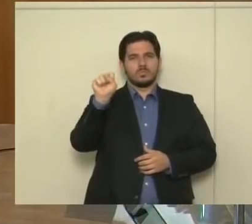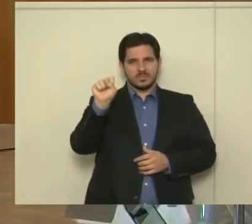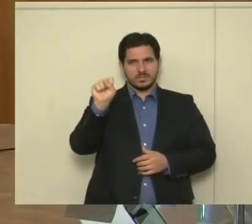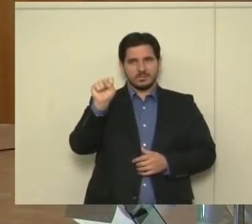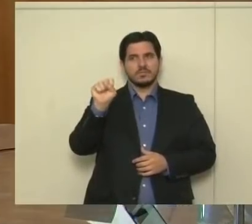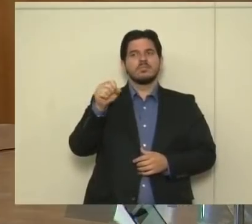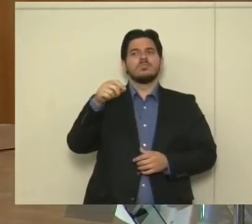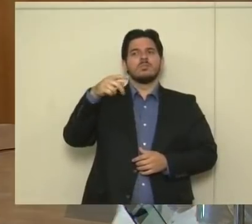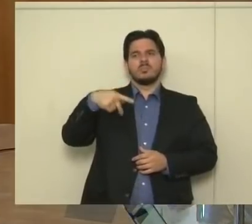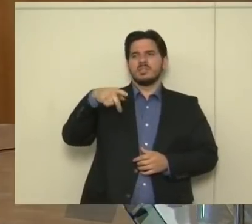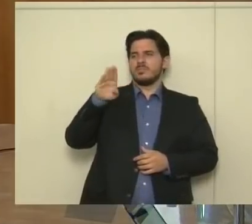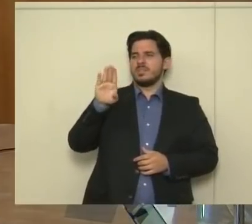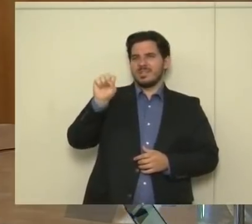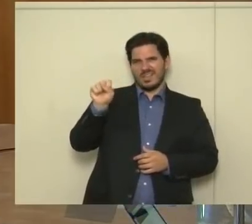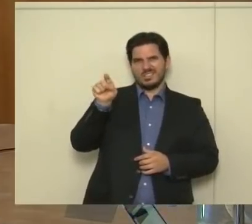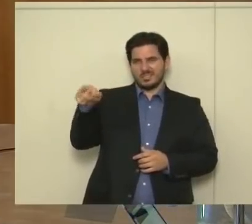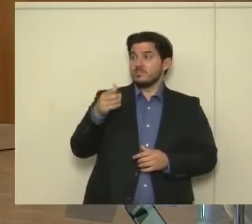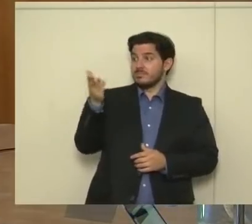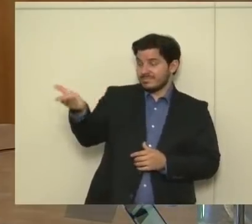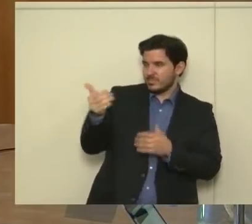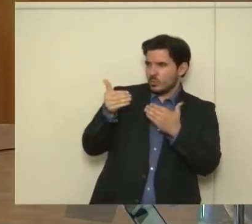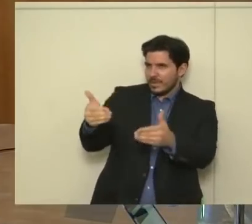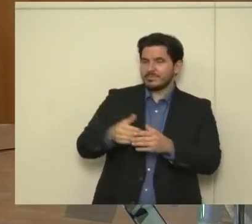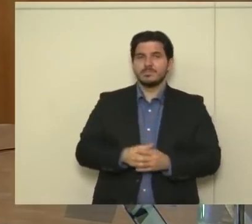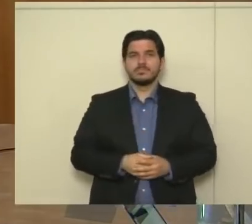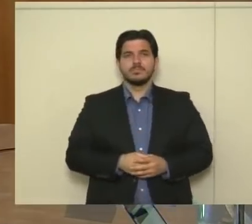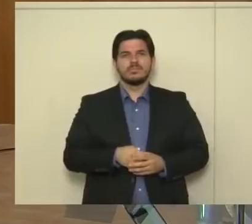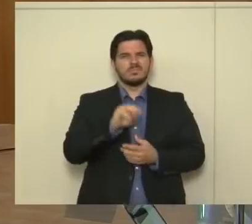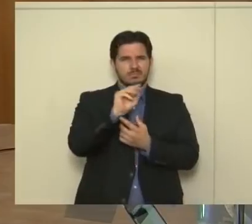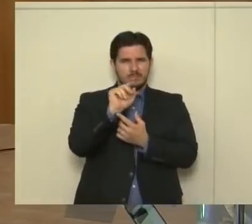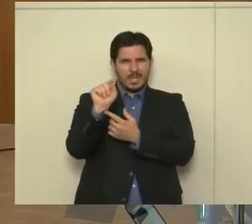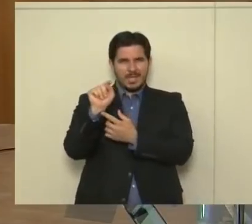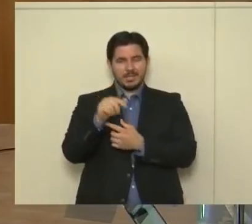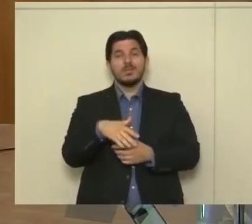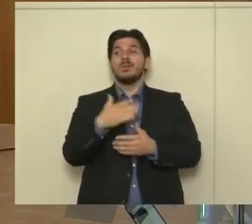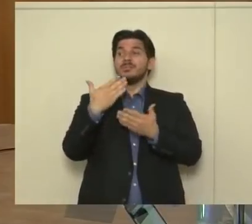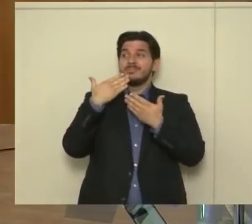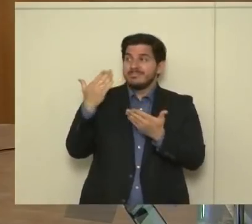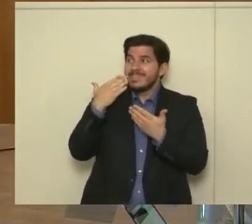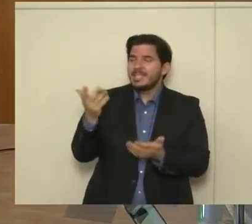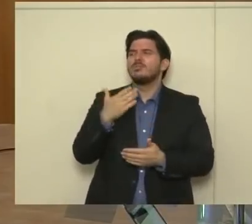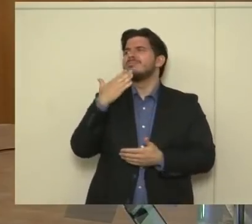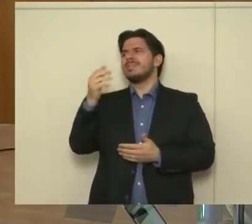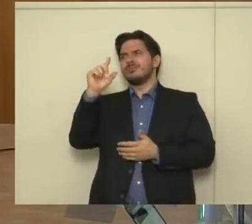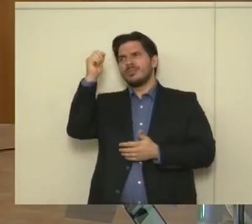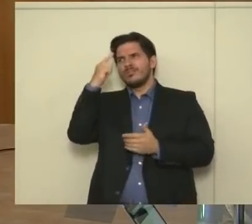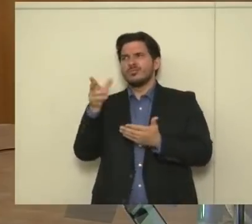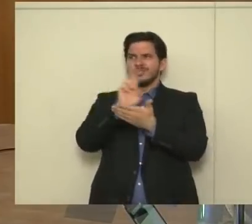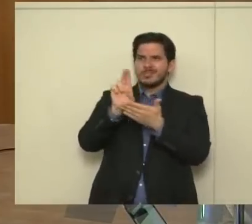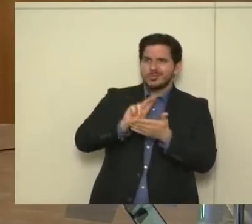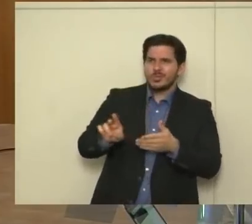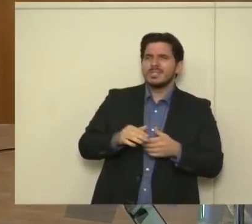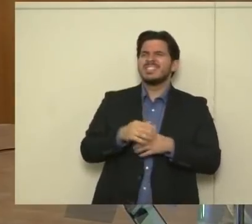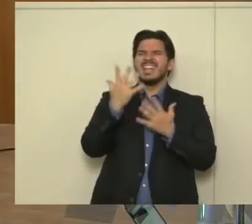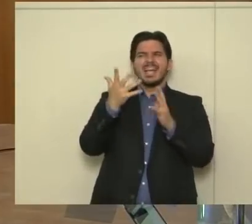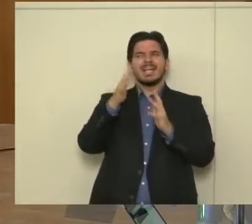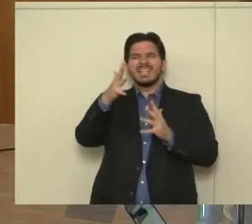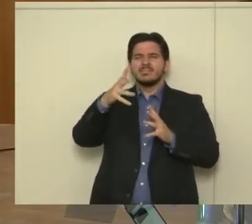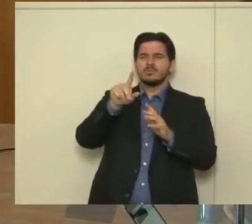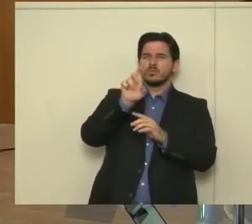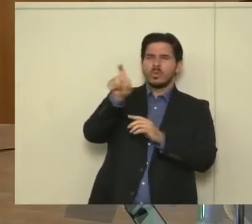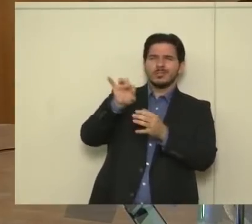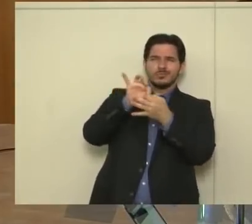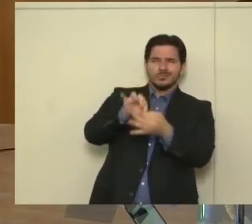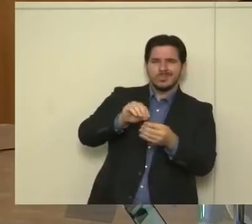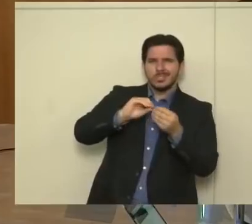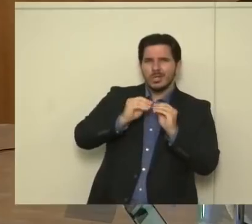ahead. Thanks, Nora. Thanks, Governor and Secretaries. This is sort of a numbers question, not